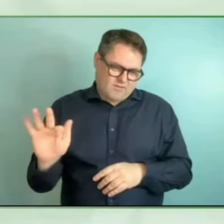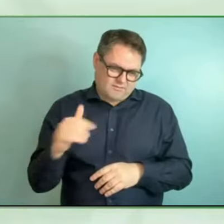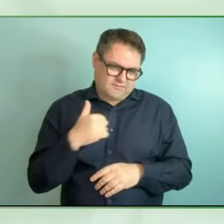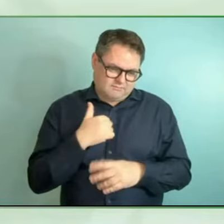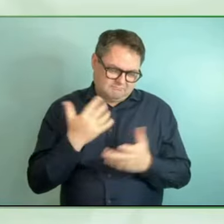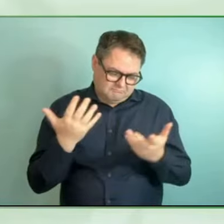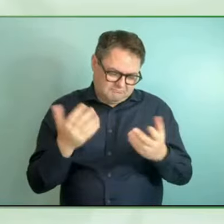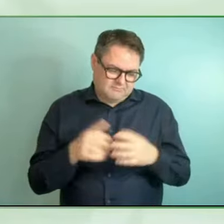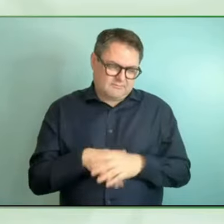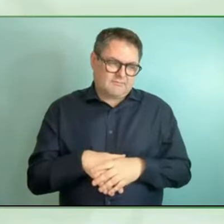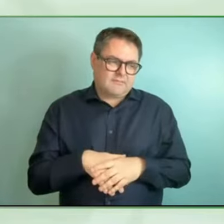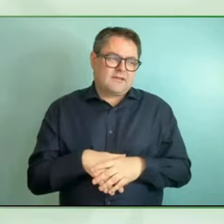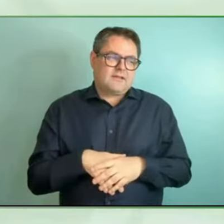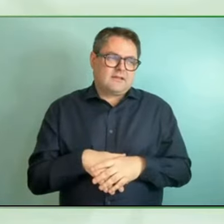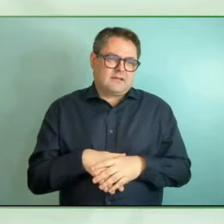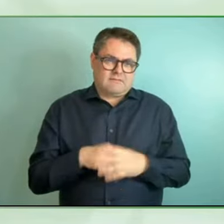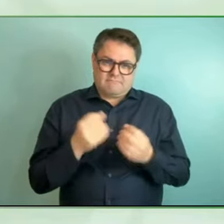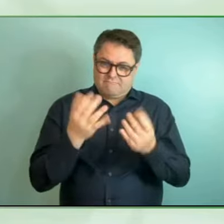lot of students